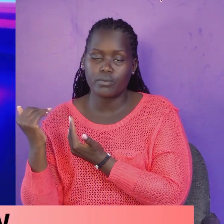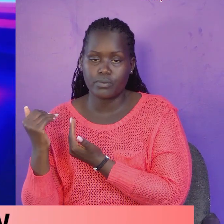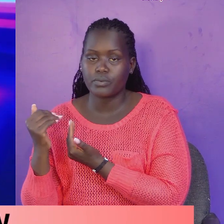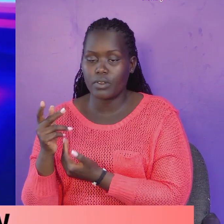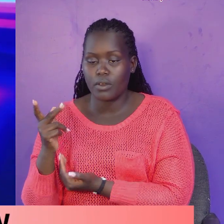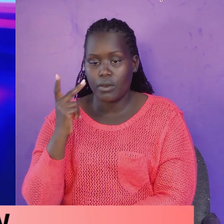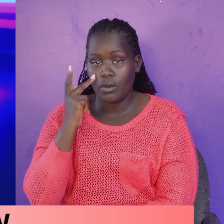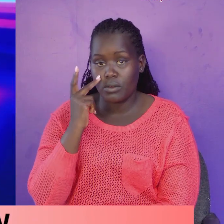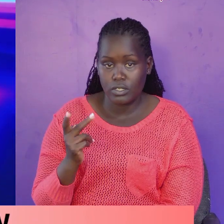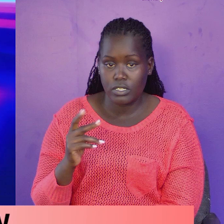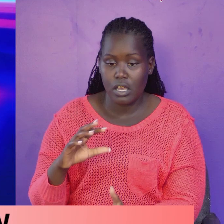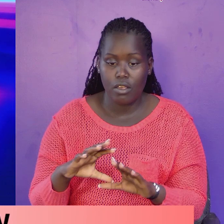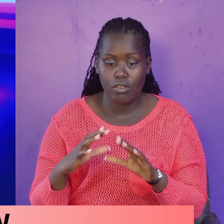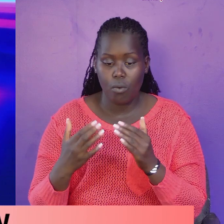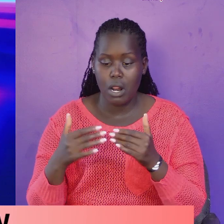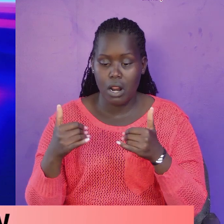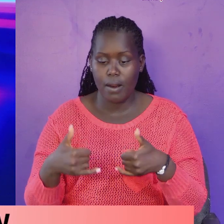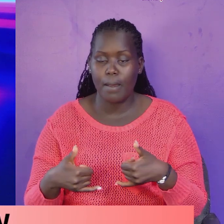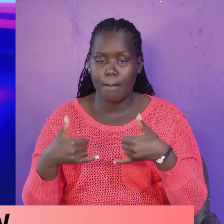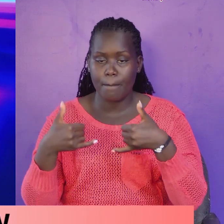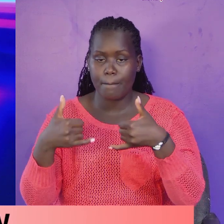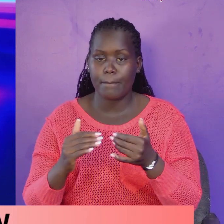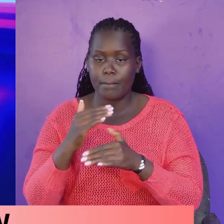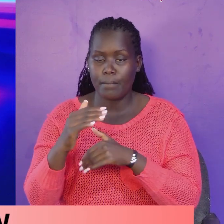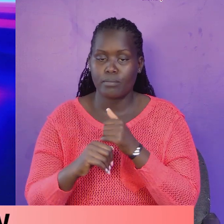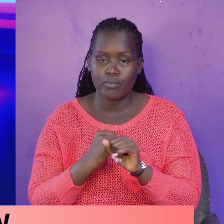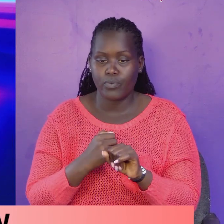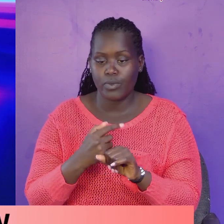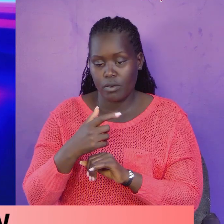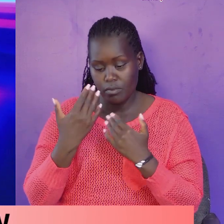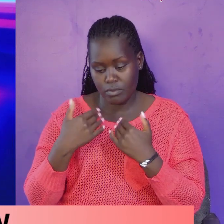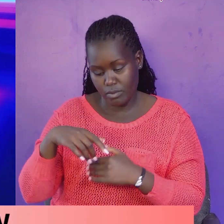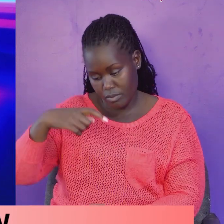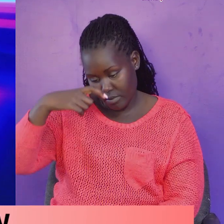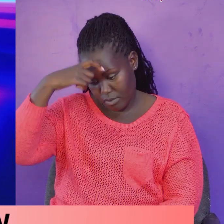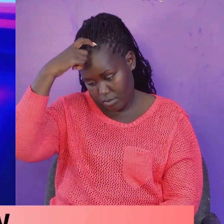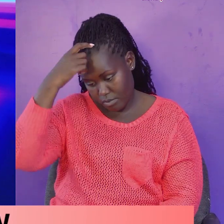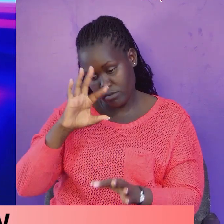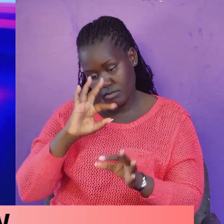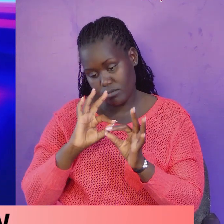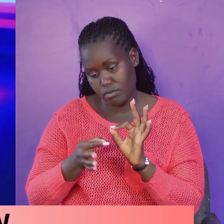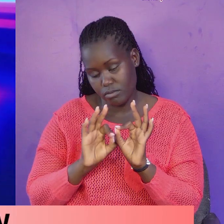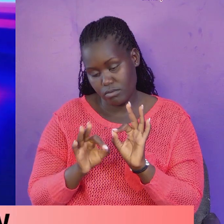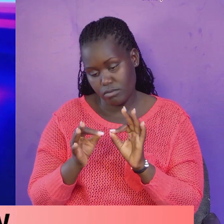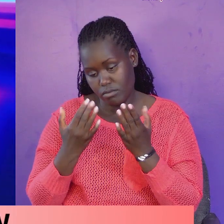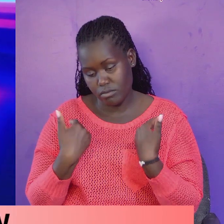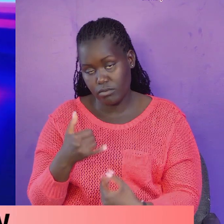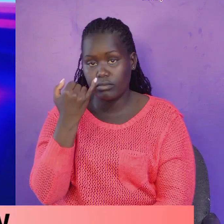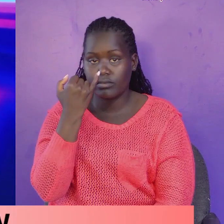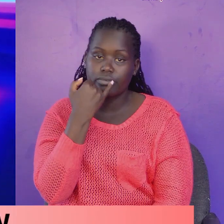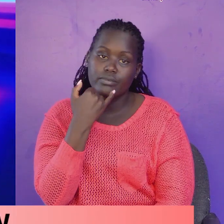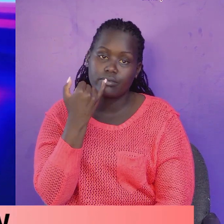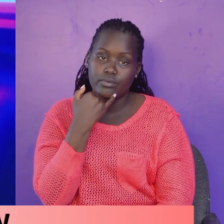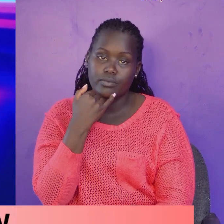see in the World Cup next year. My name is Chris Mololo. Our sign language interpreter has been Irene Chebiwot.